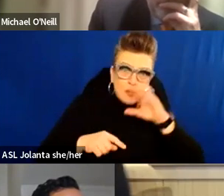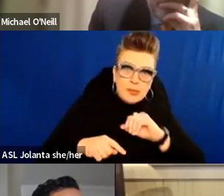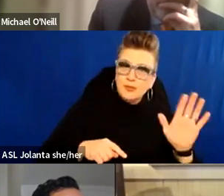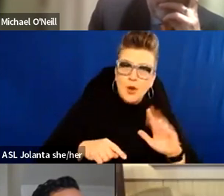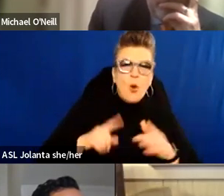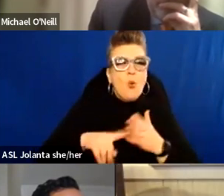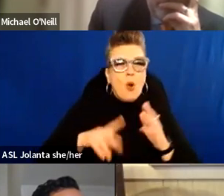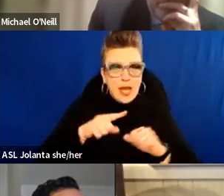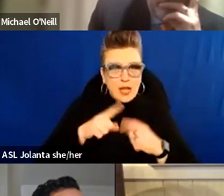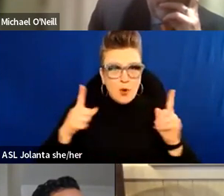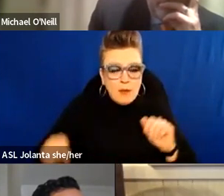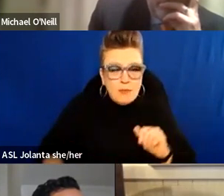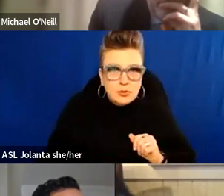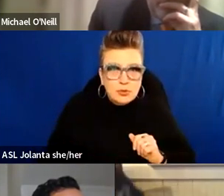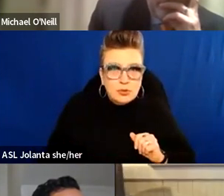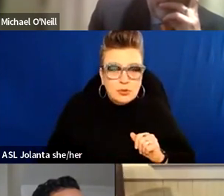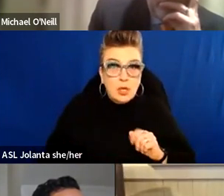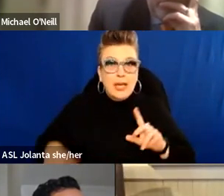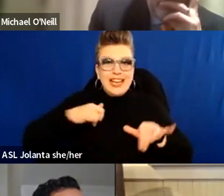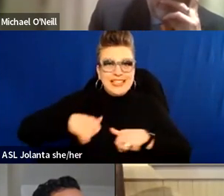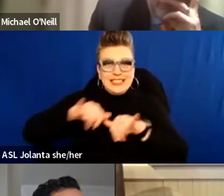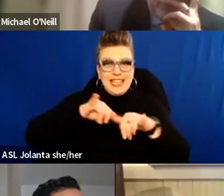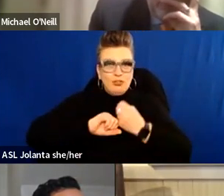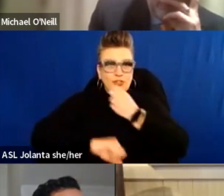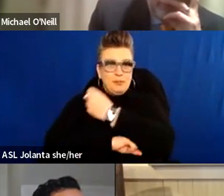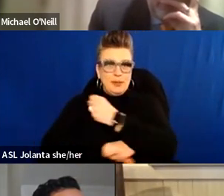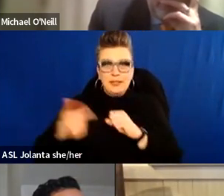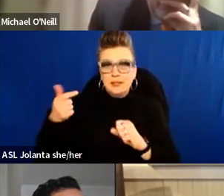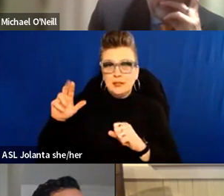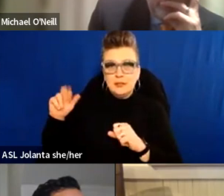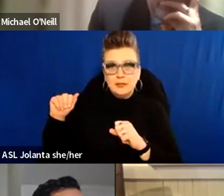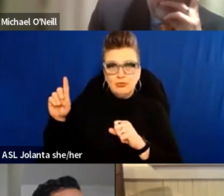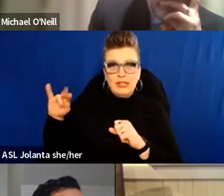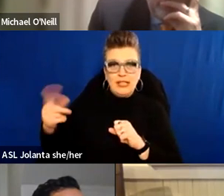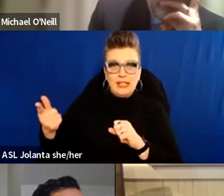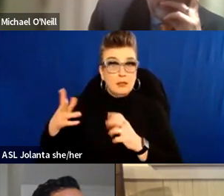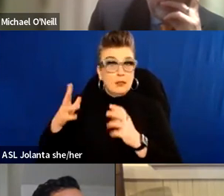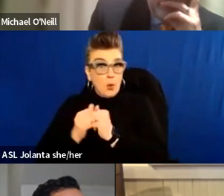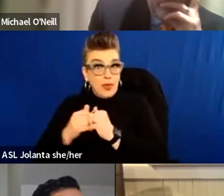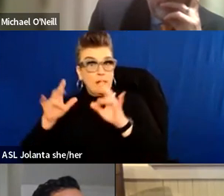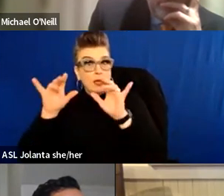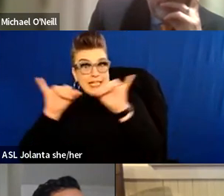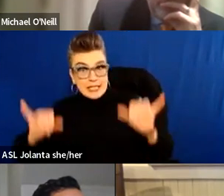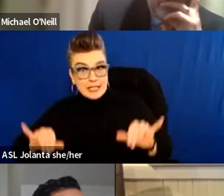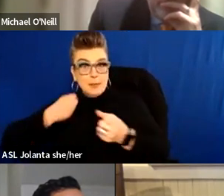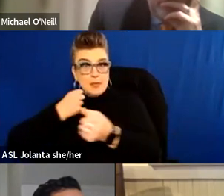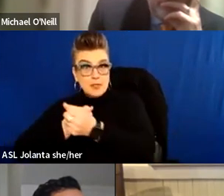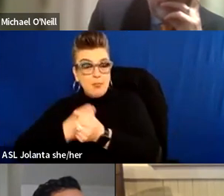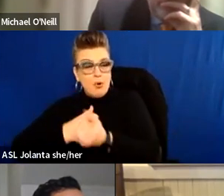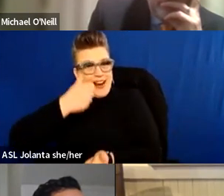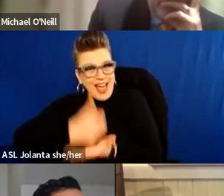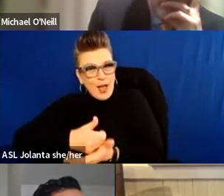can accomplish standards based grading you know with the systems of support can that help every child